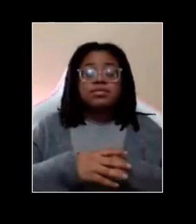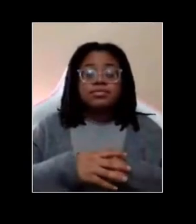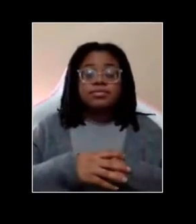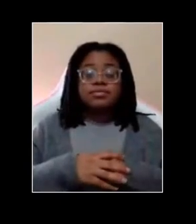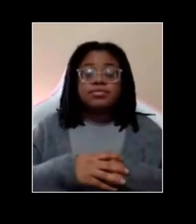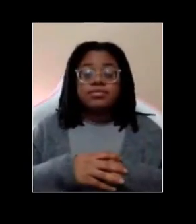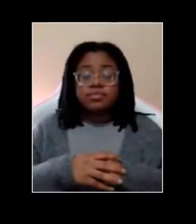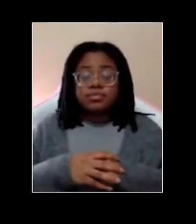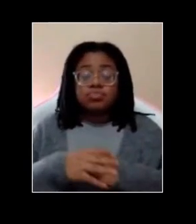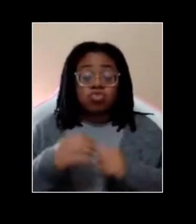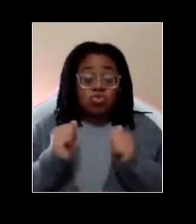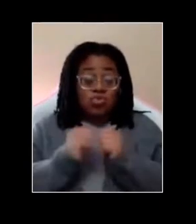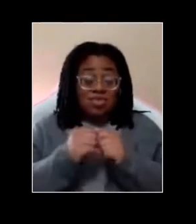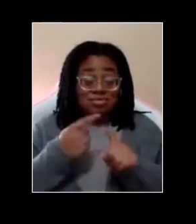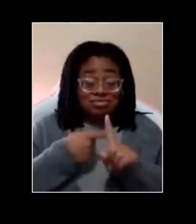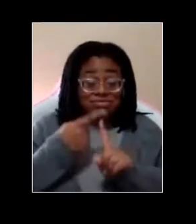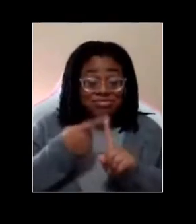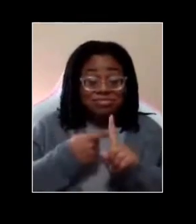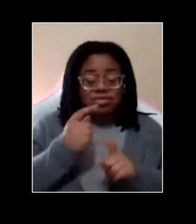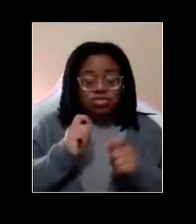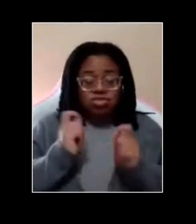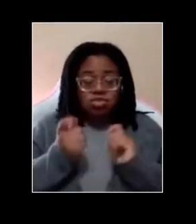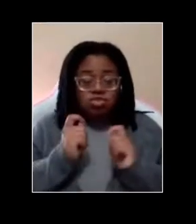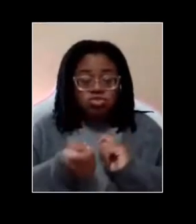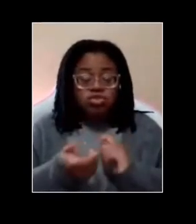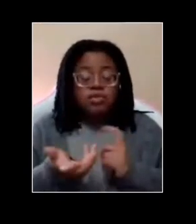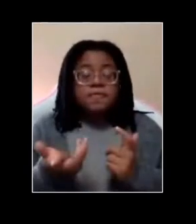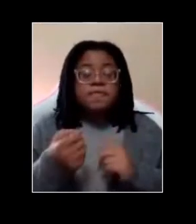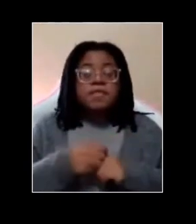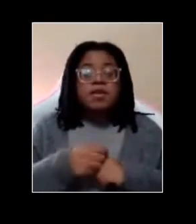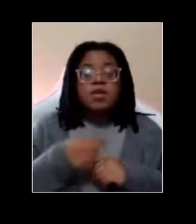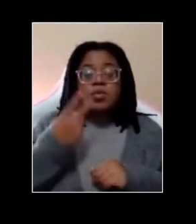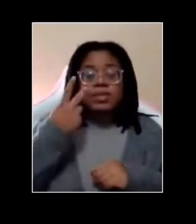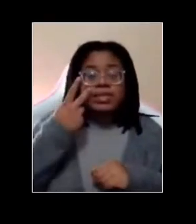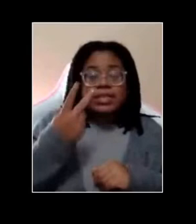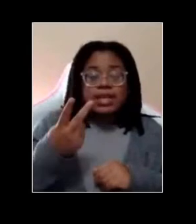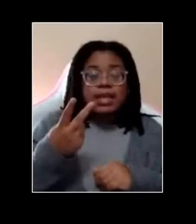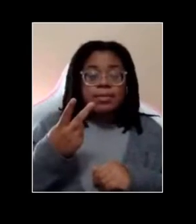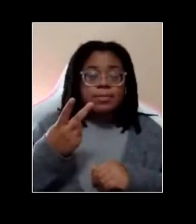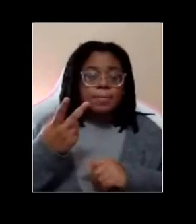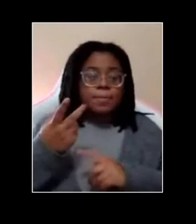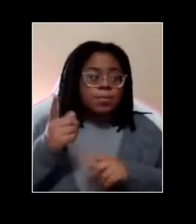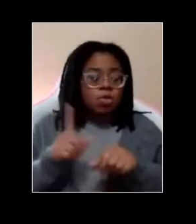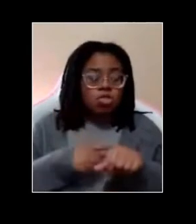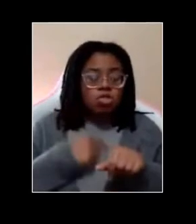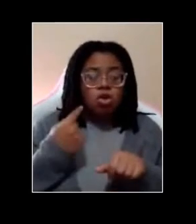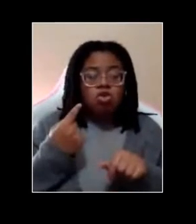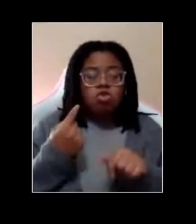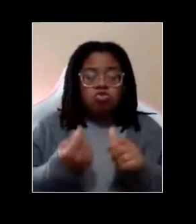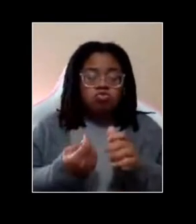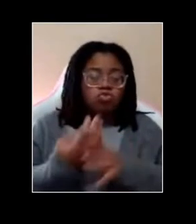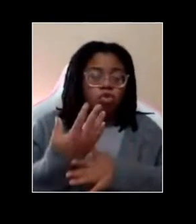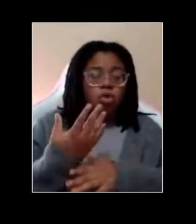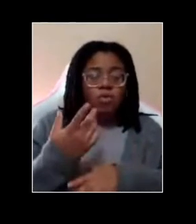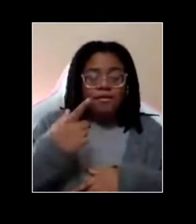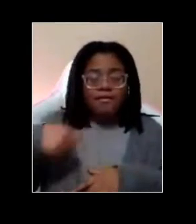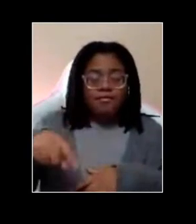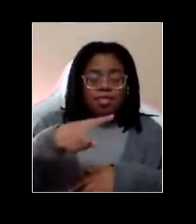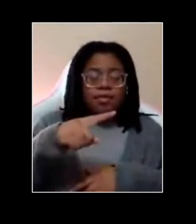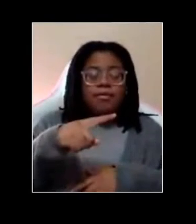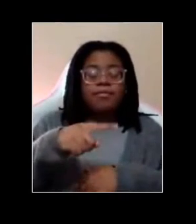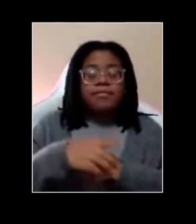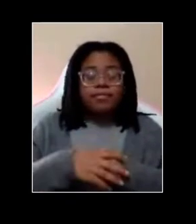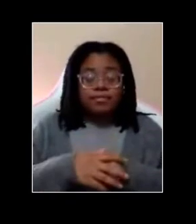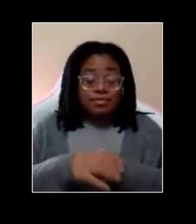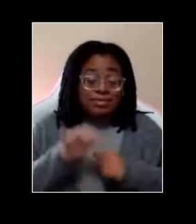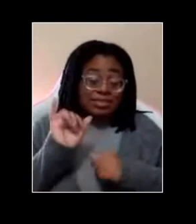warming temperatures, we're kind of seeing a longer growing season for some of these species. So it's again a kind